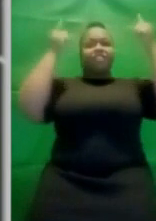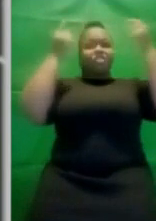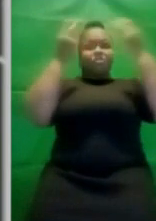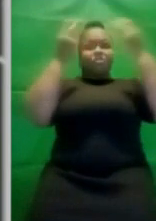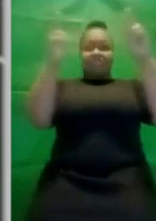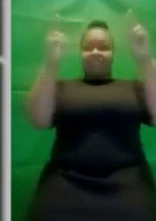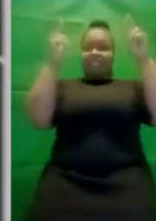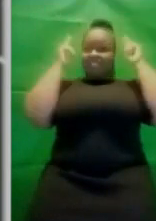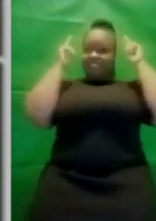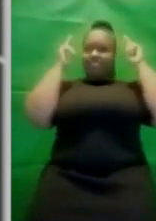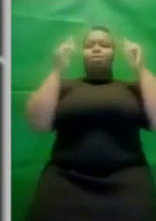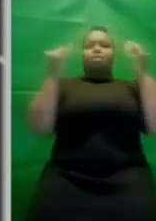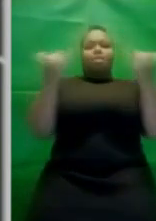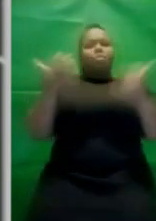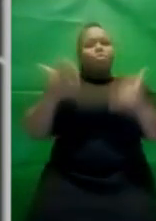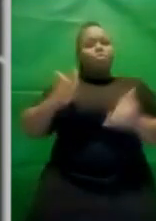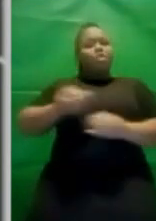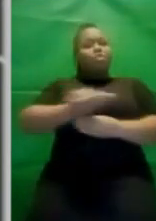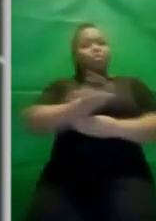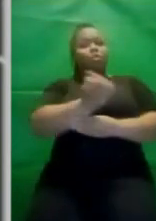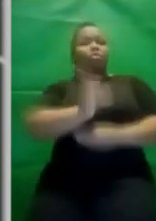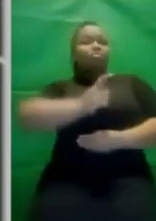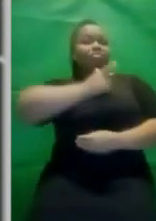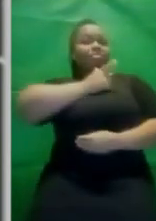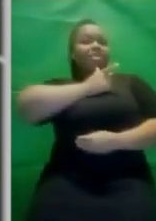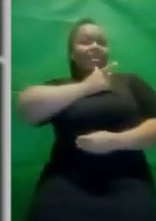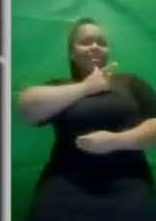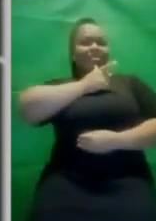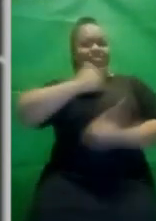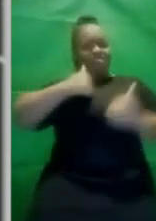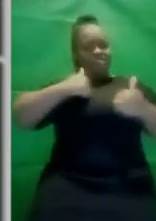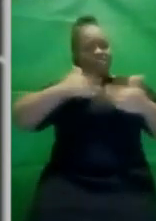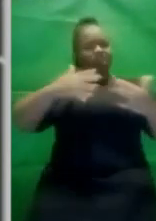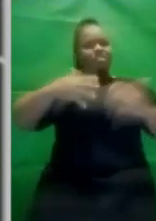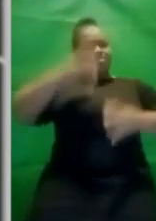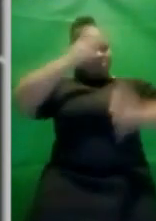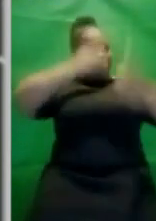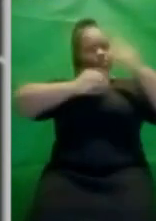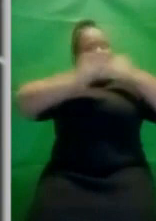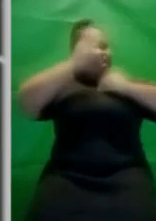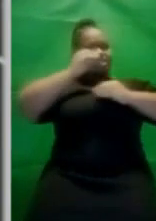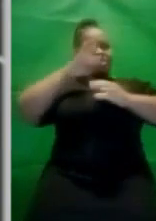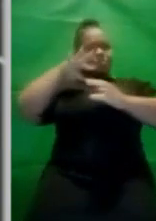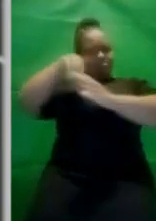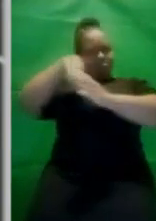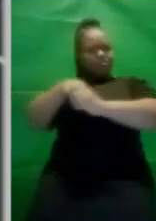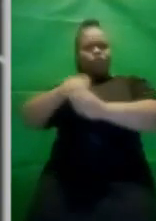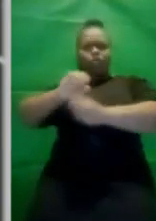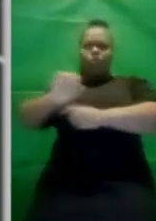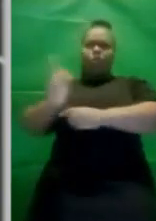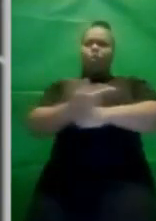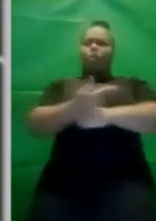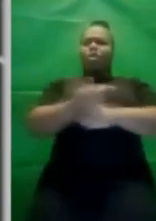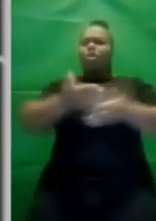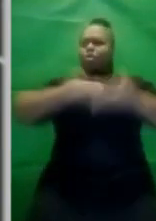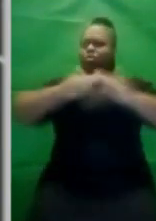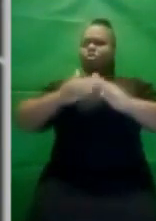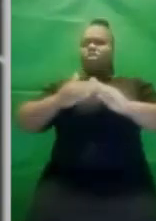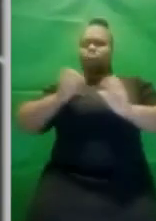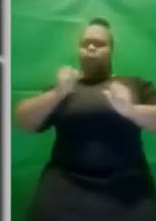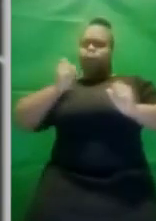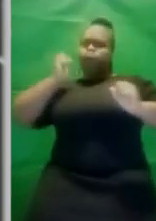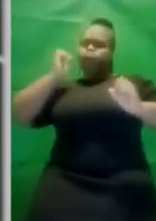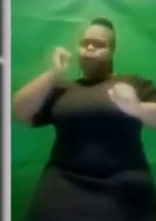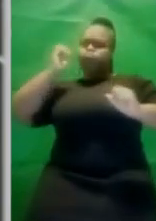learning so that we can incorporate them into our broader society. So I think very significant,